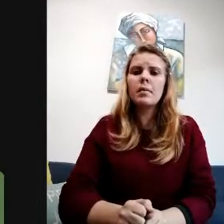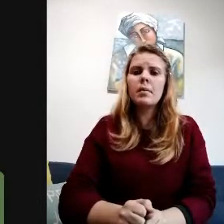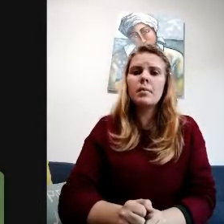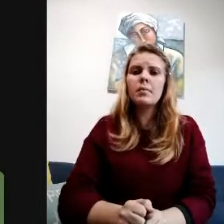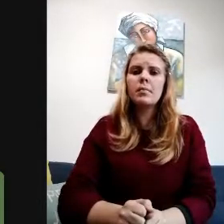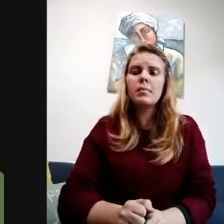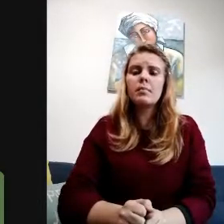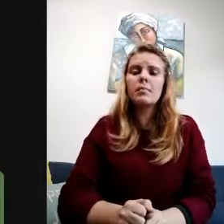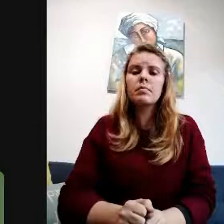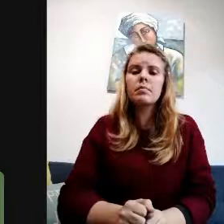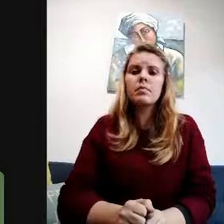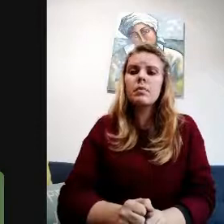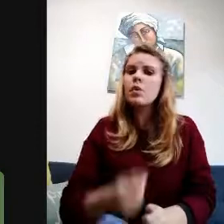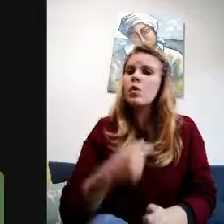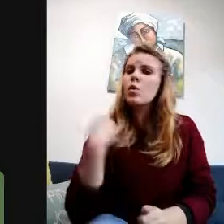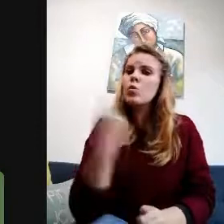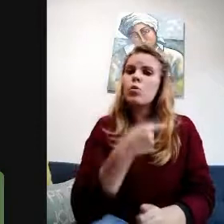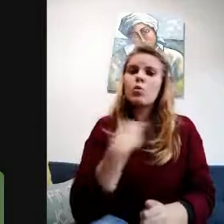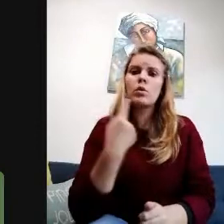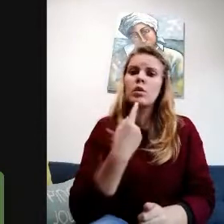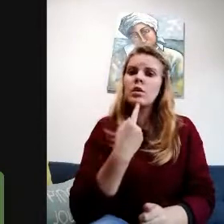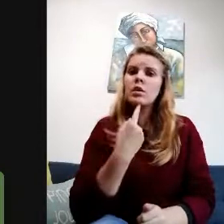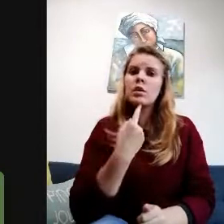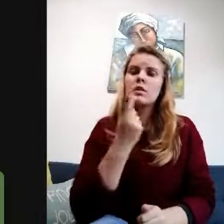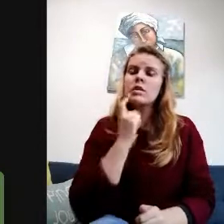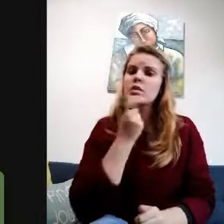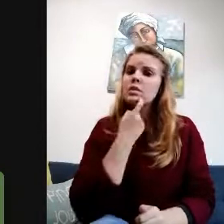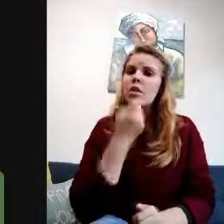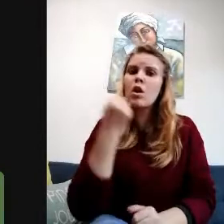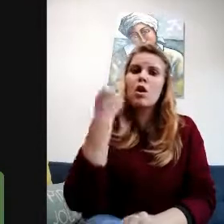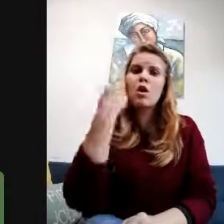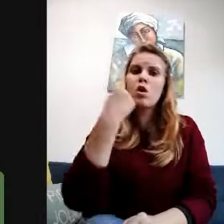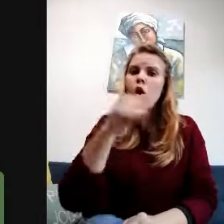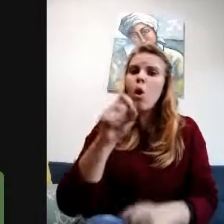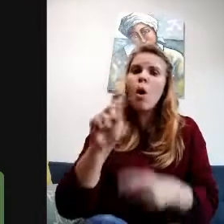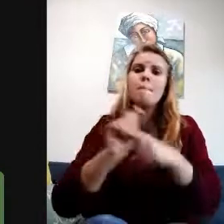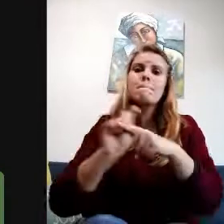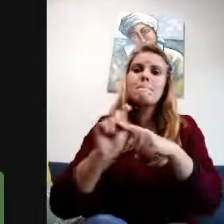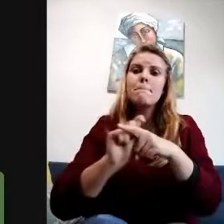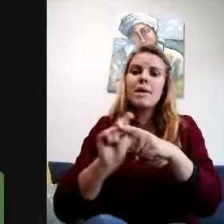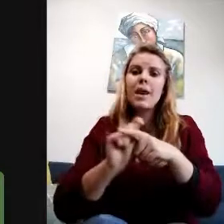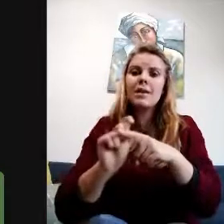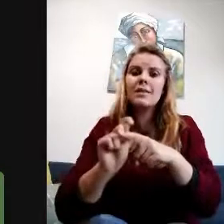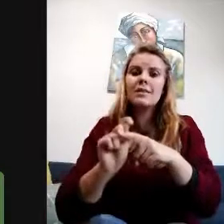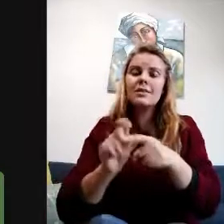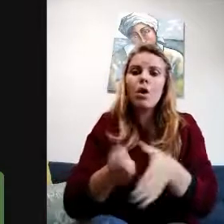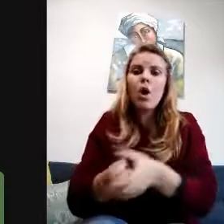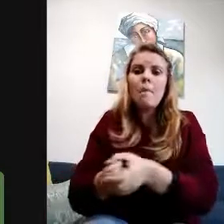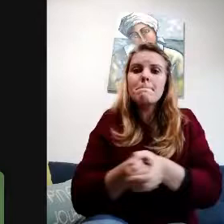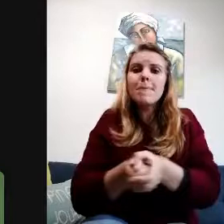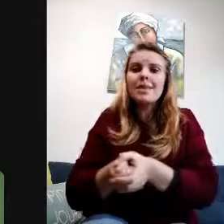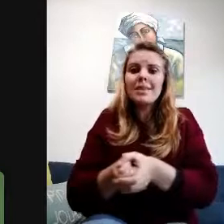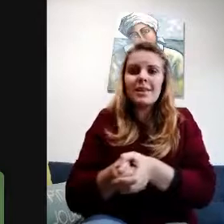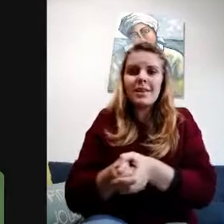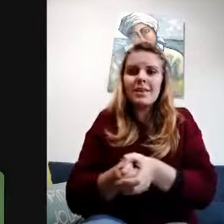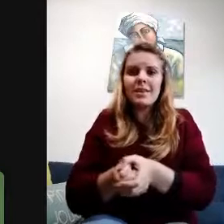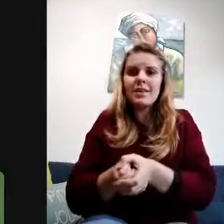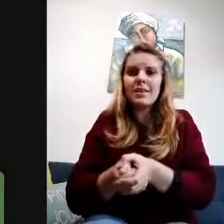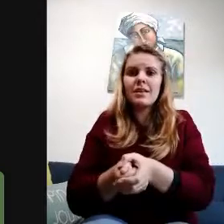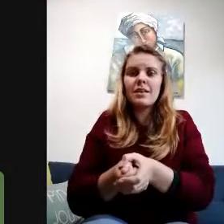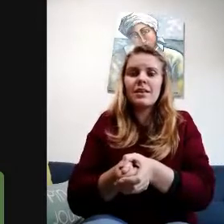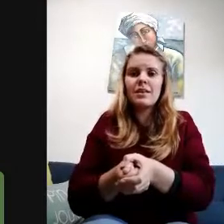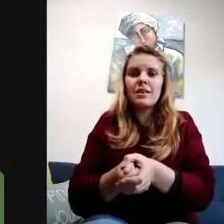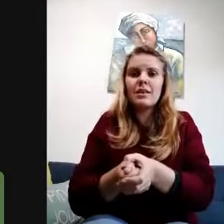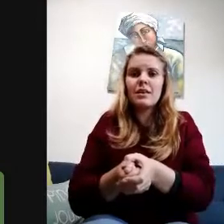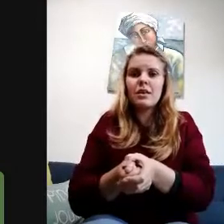allow, and that will be on the local rules, we don't allow for practice to take place on the putting green of the hole they're just finishing.